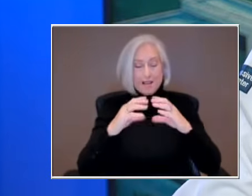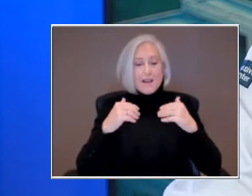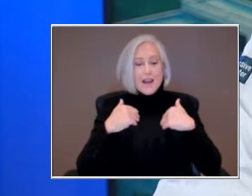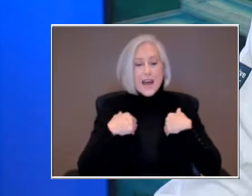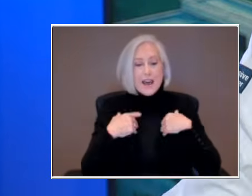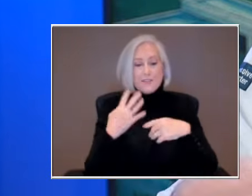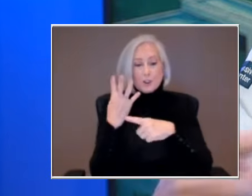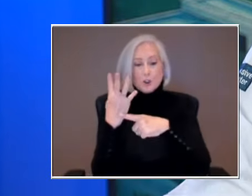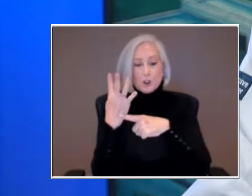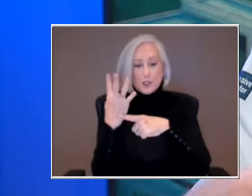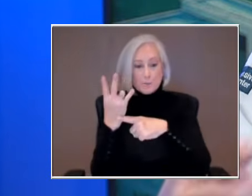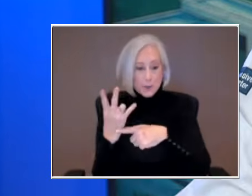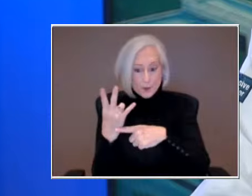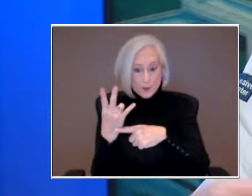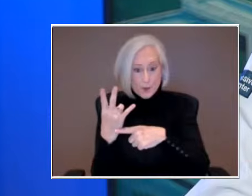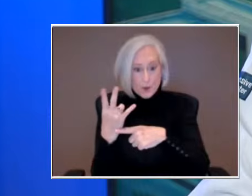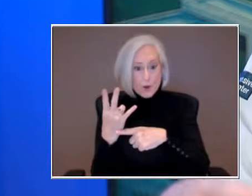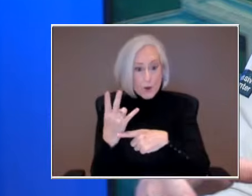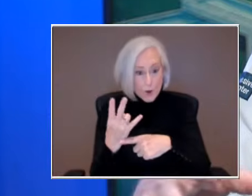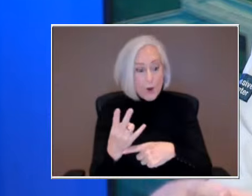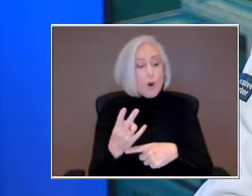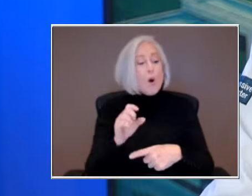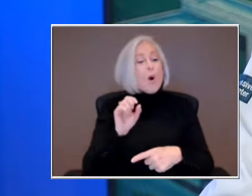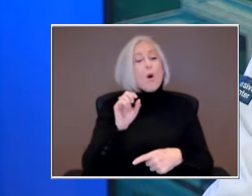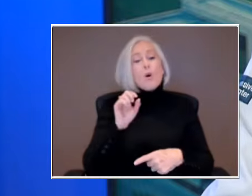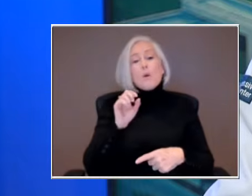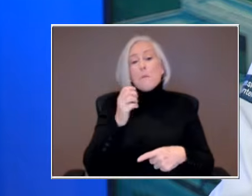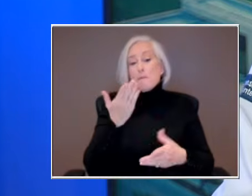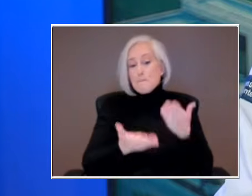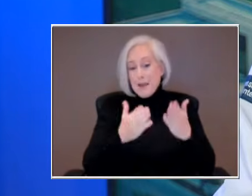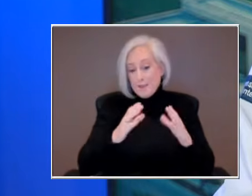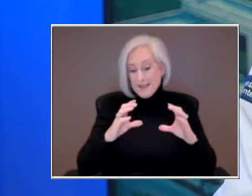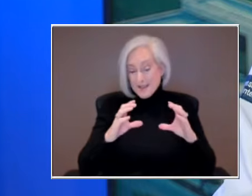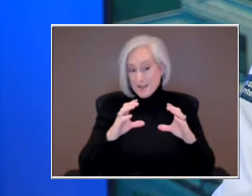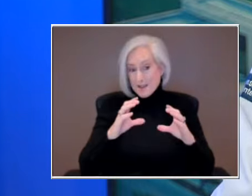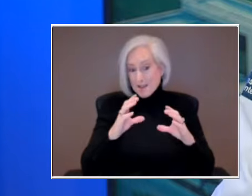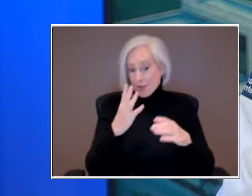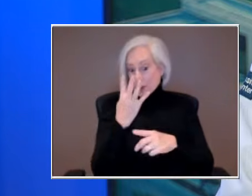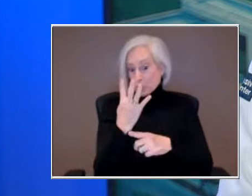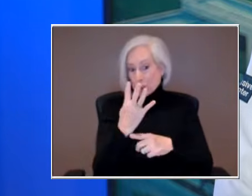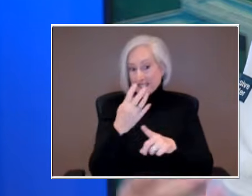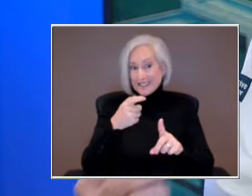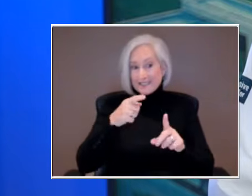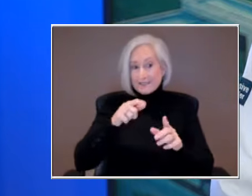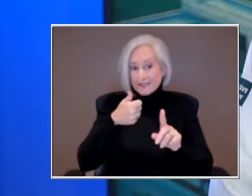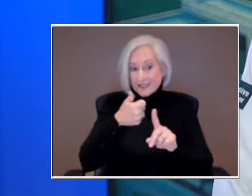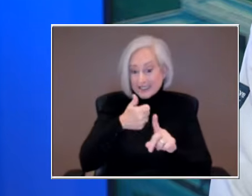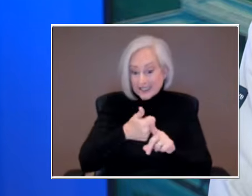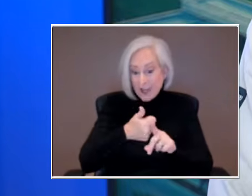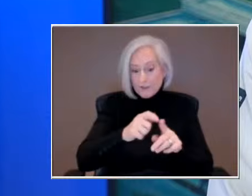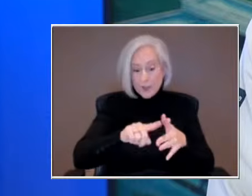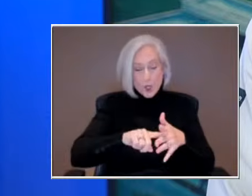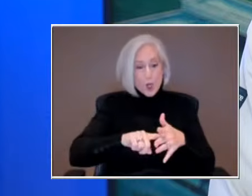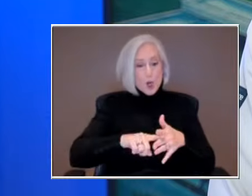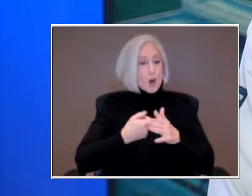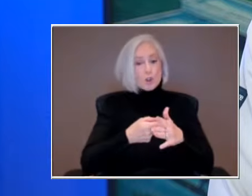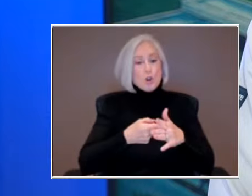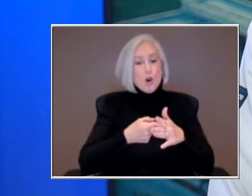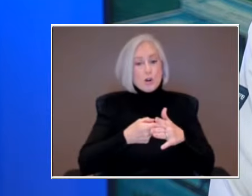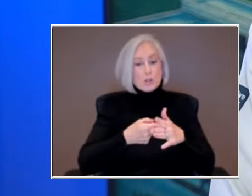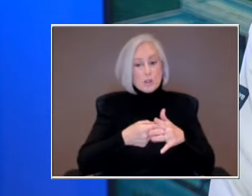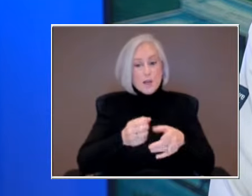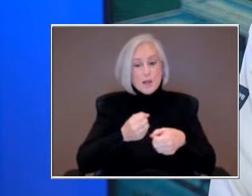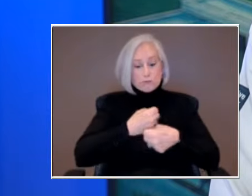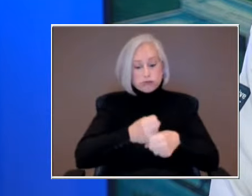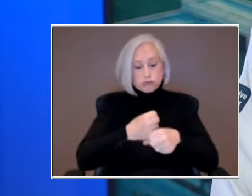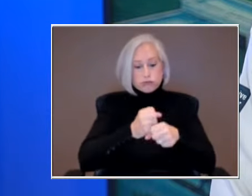on and causes that cell to grow too much and doesn't shut the growth down and you get cancer. Right. Or it's a gene like Jim had,